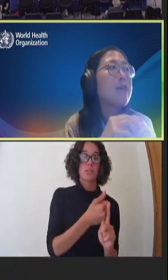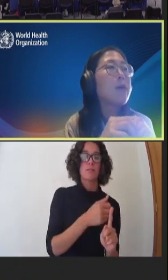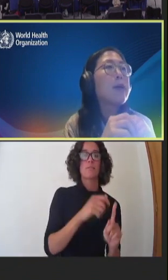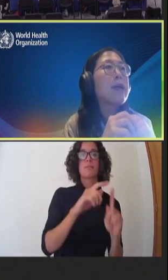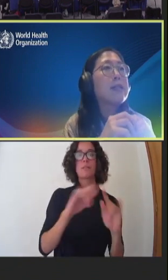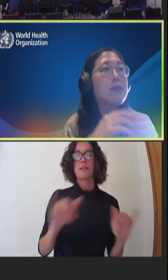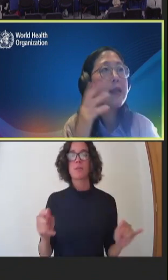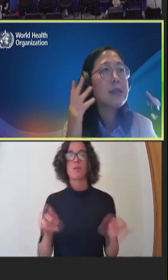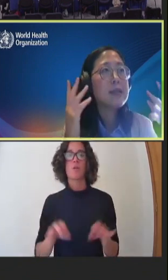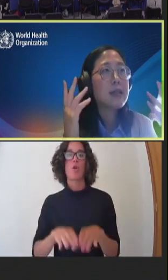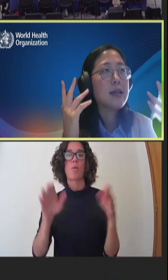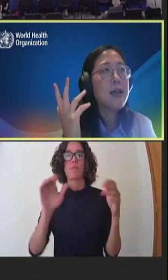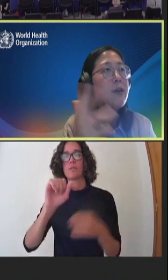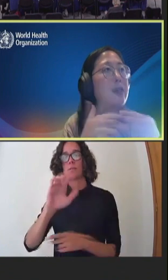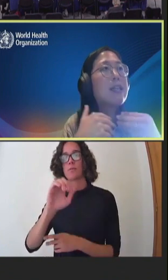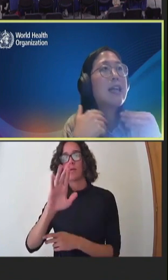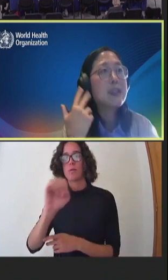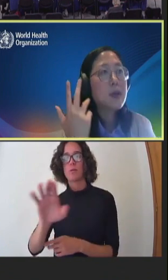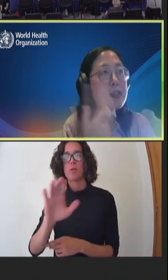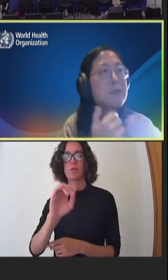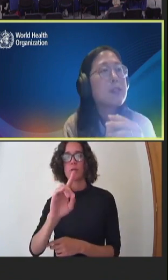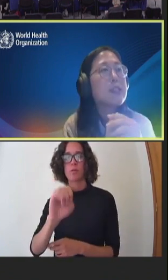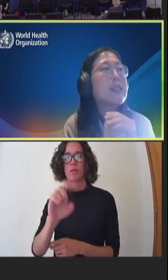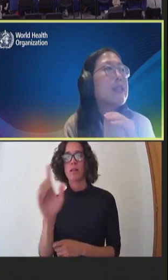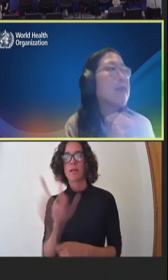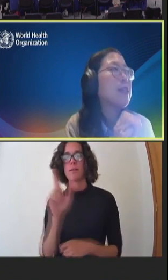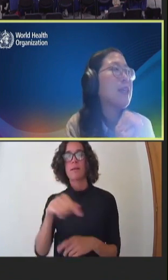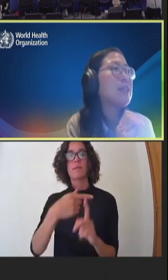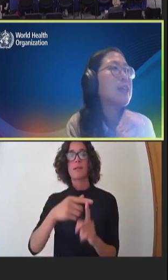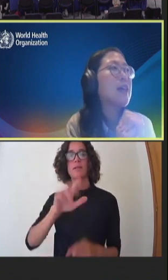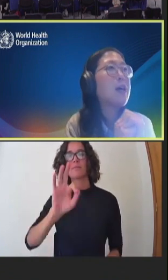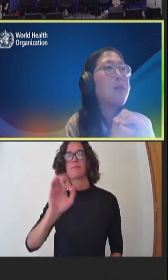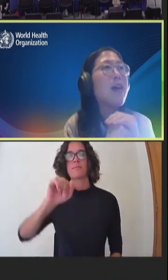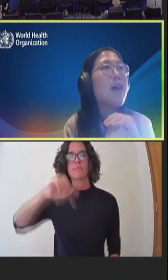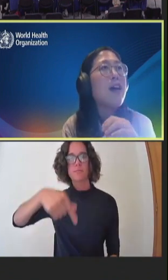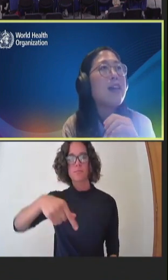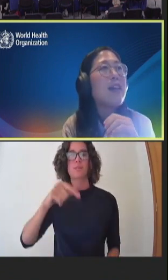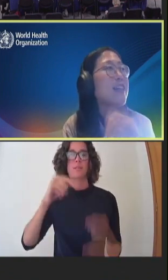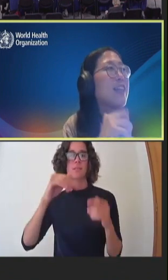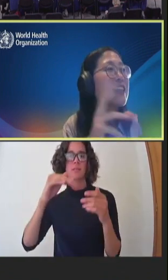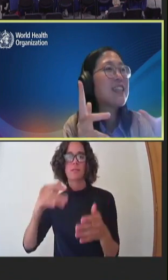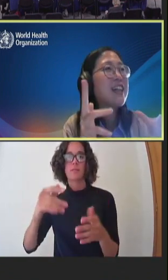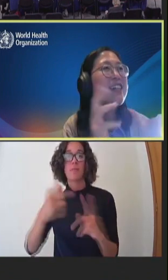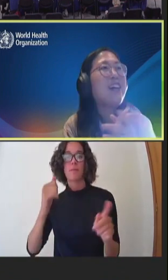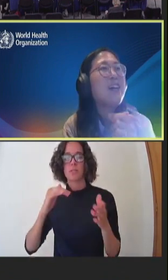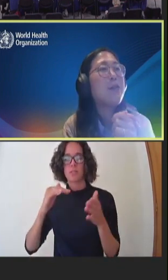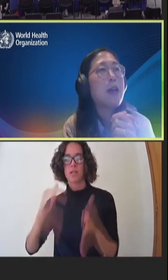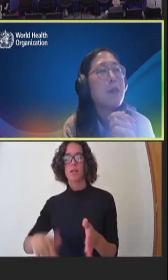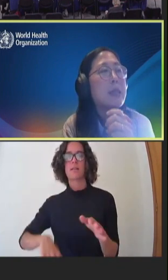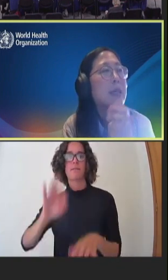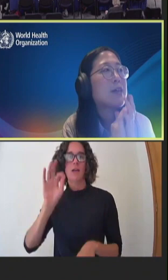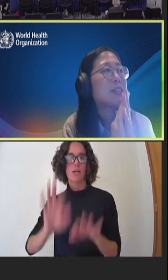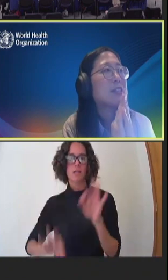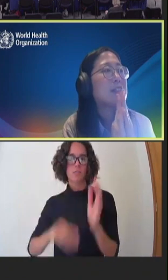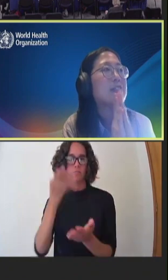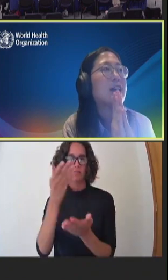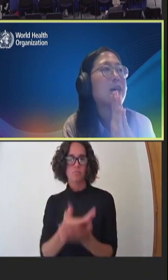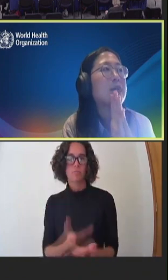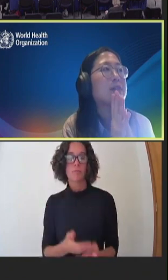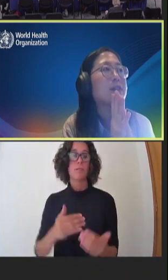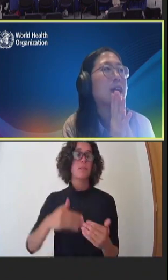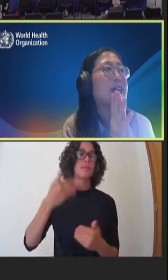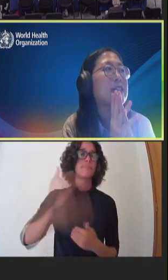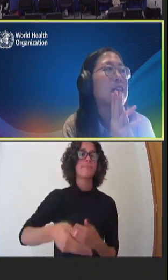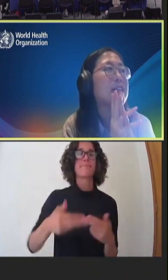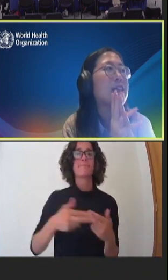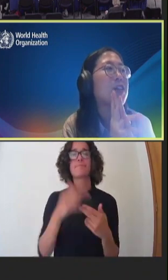code library, as well as the frequently asked questions for the study findings. And the next slide, if you have any questions,